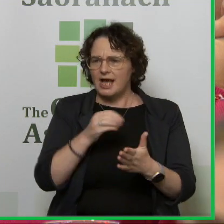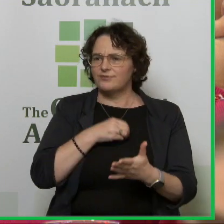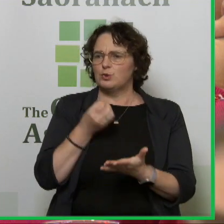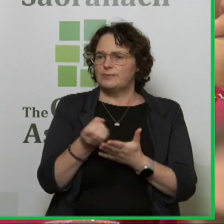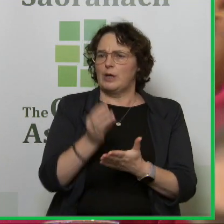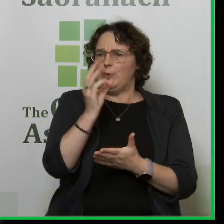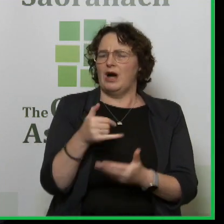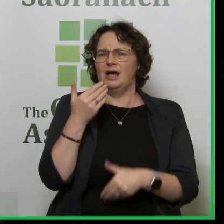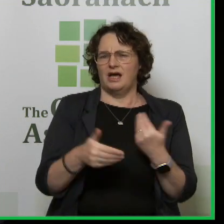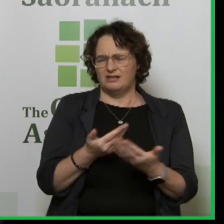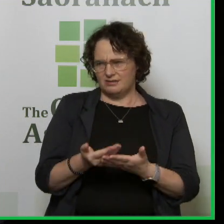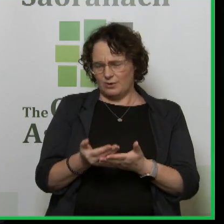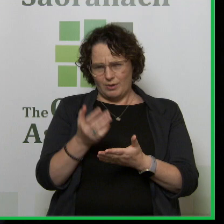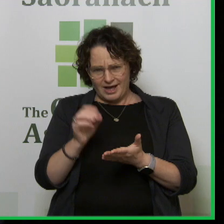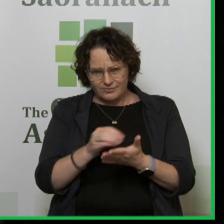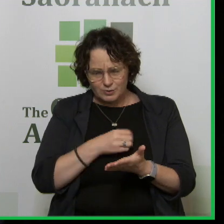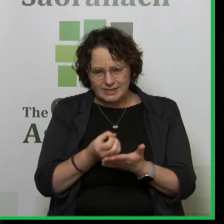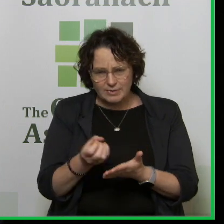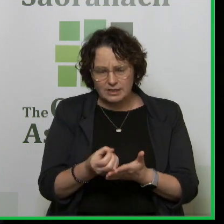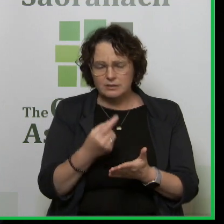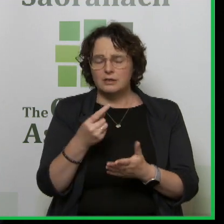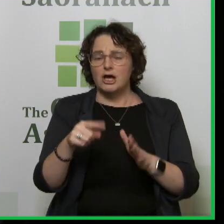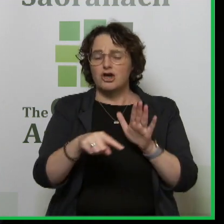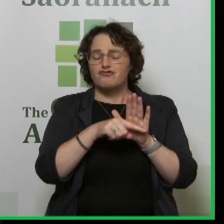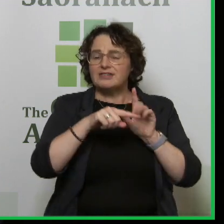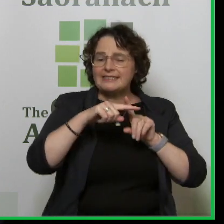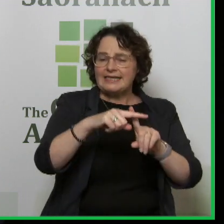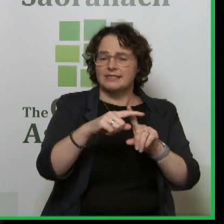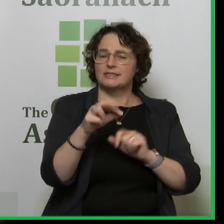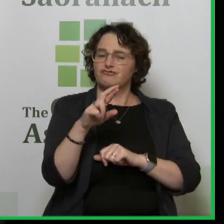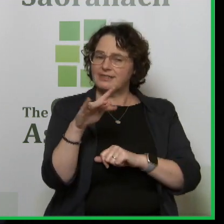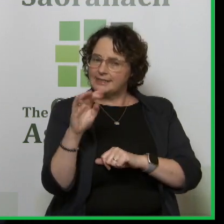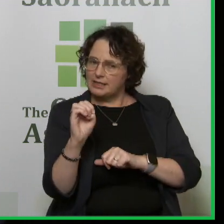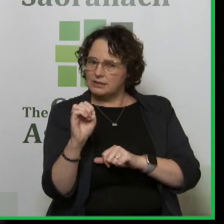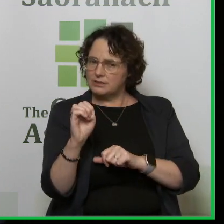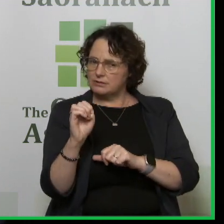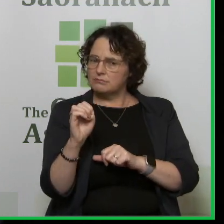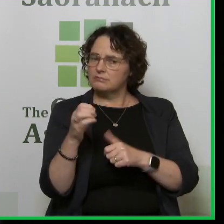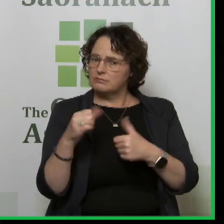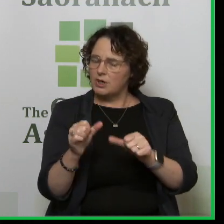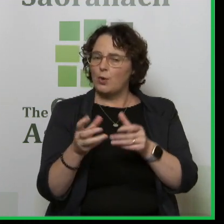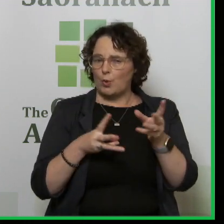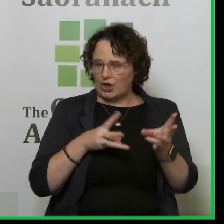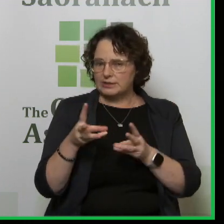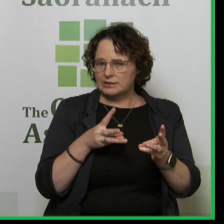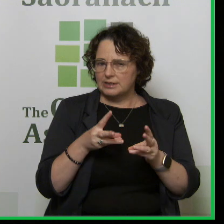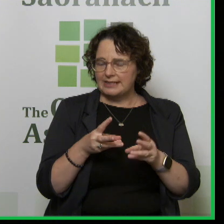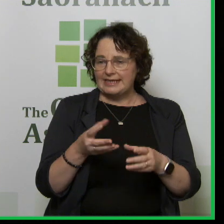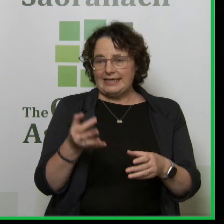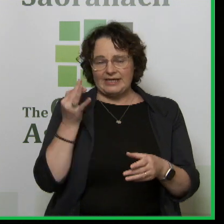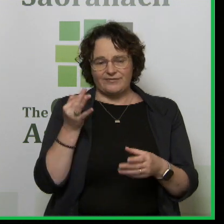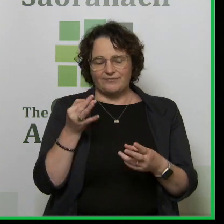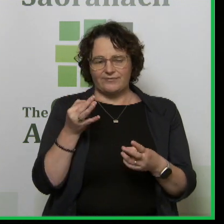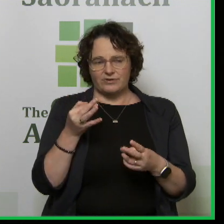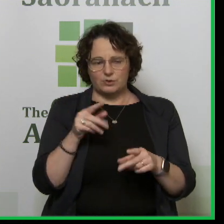for it. Secondly, resilience works, and we're going to look at a little bit more at that very quickly. But the last thing I'd say that even if you didn't take those